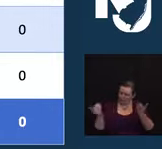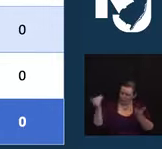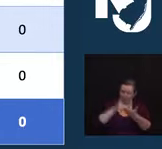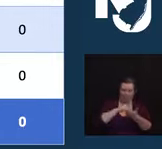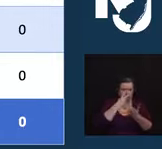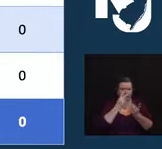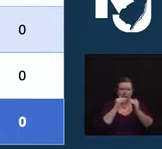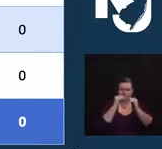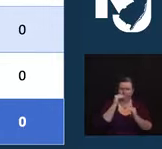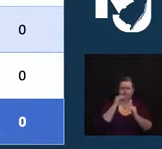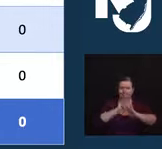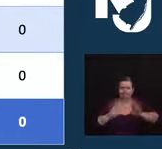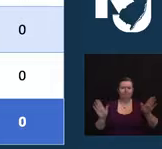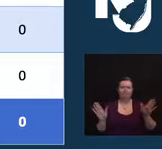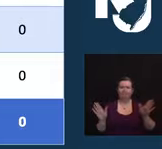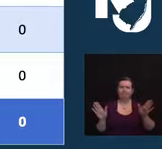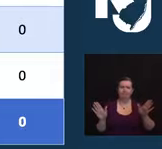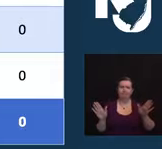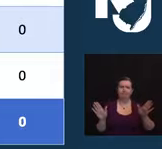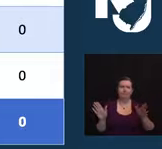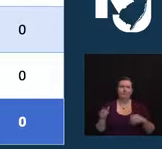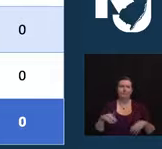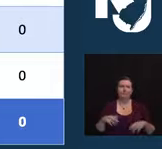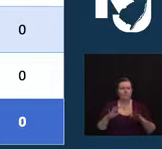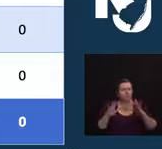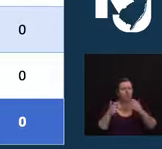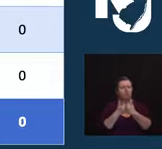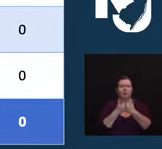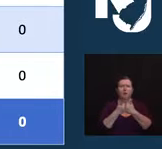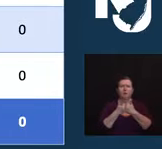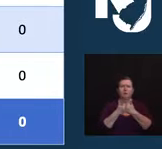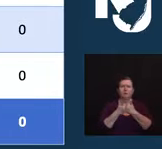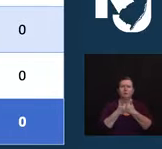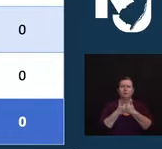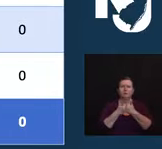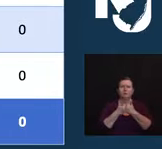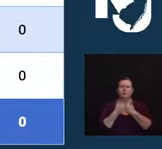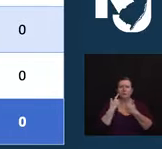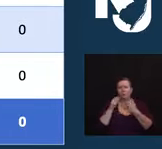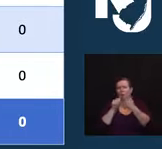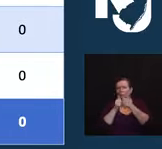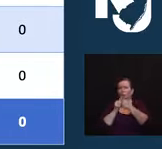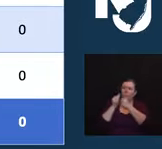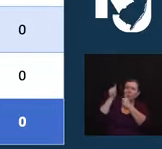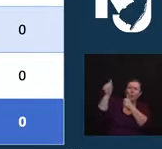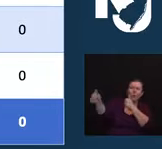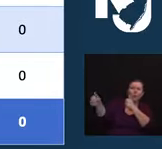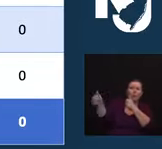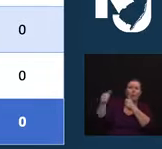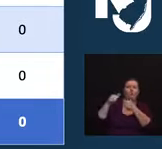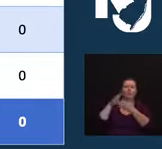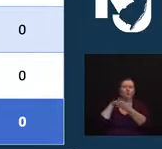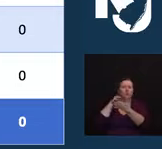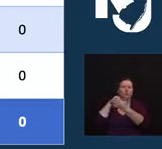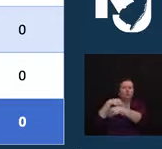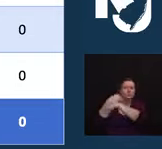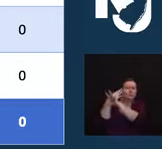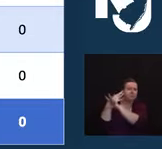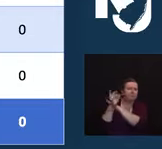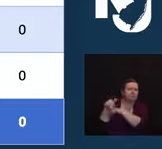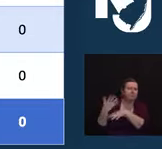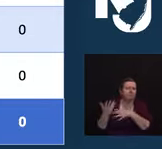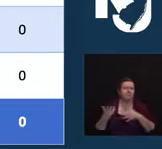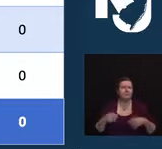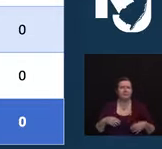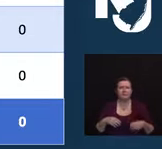meeting the challenges of remote learning, although it is. It's been about ensuring that every student has the tools they need to excel in a